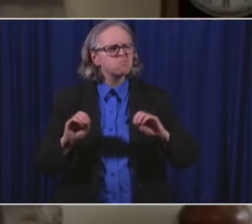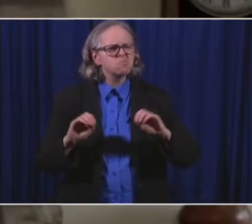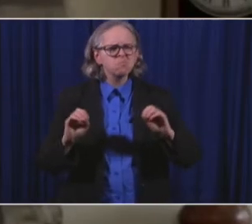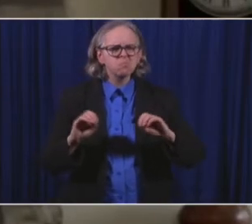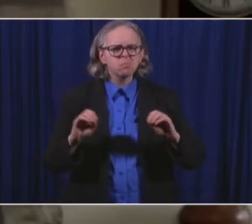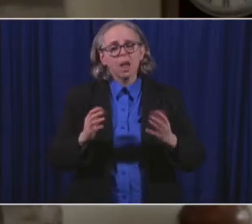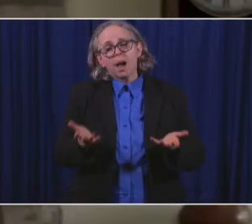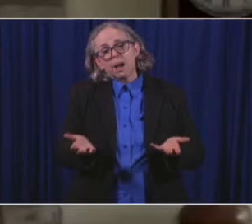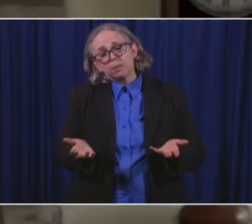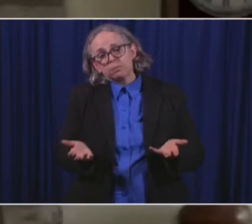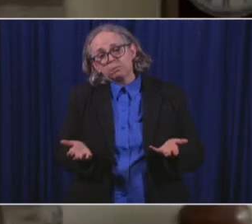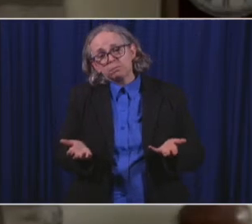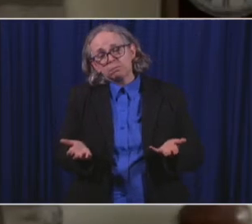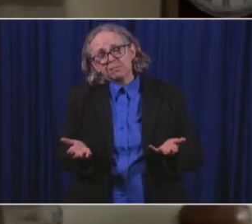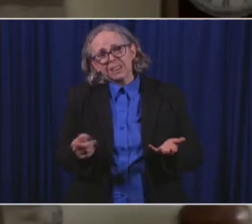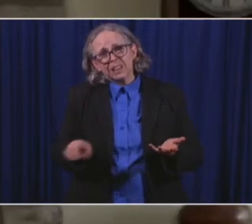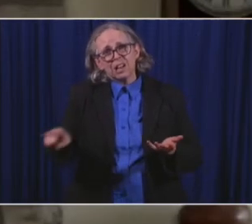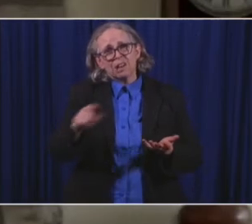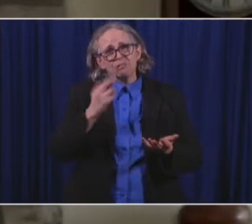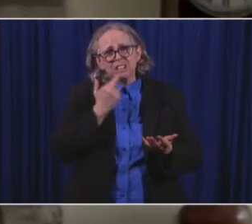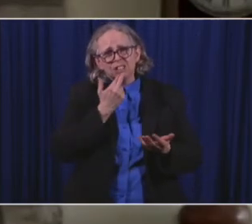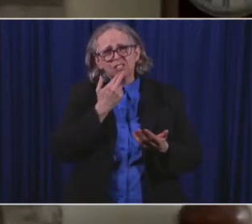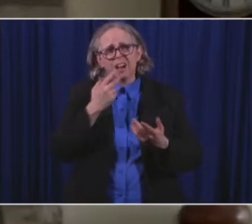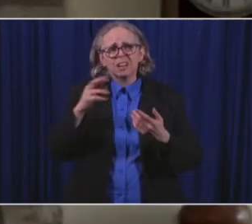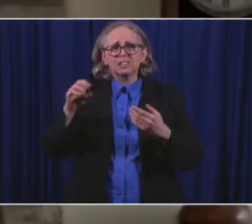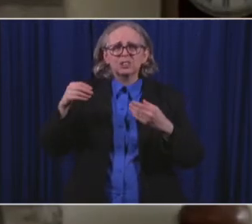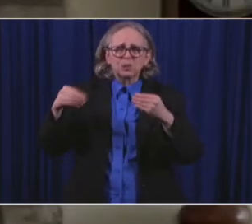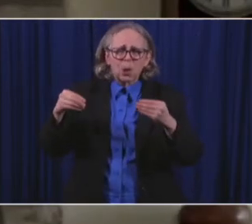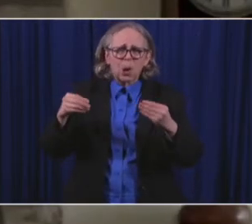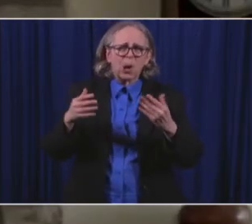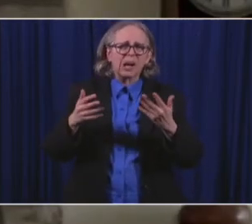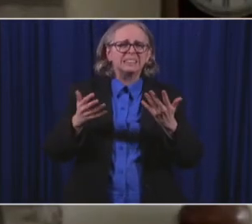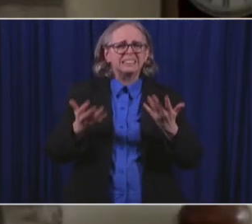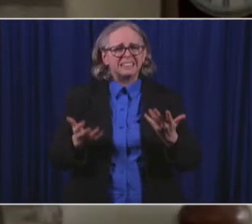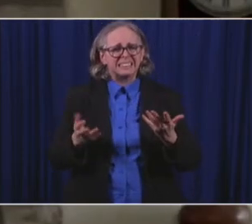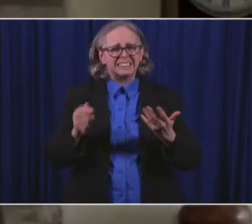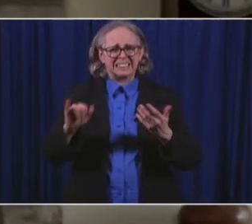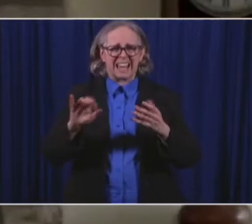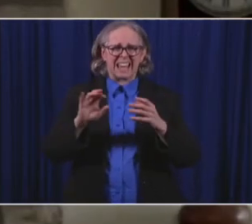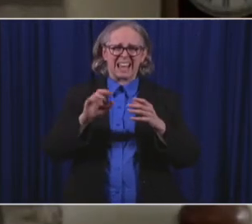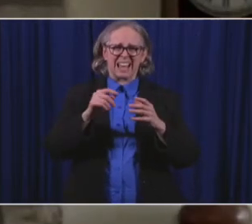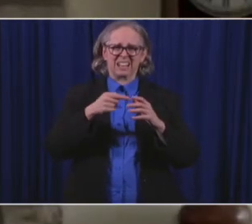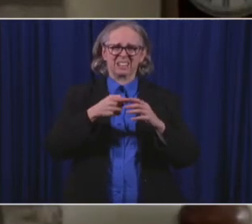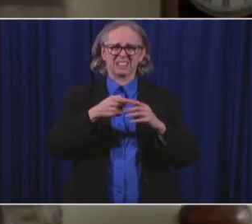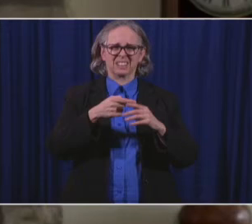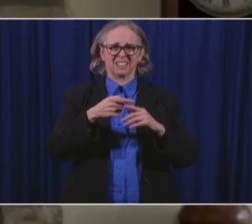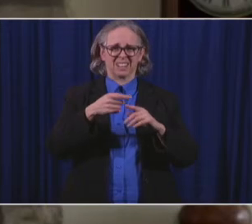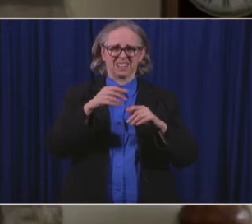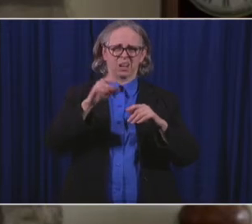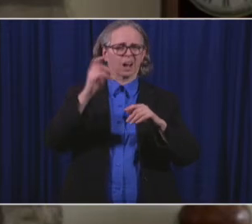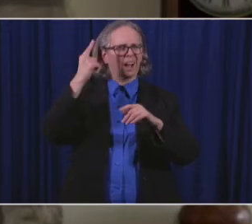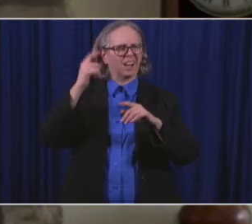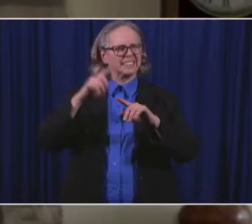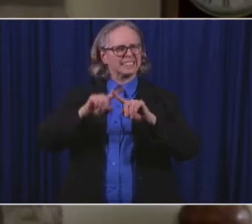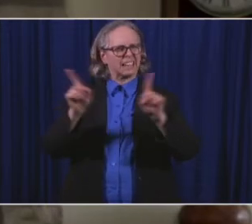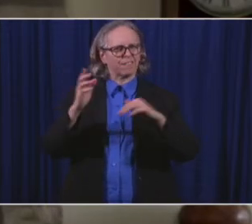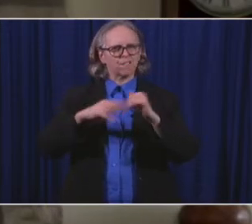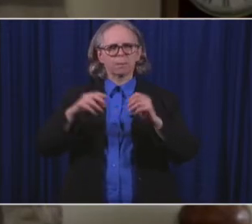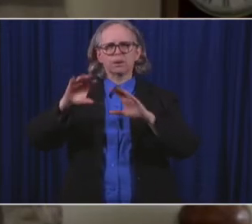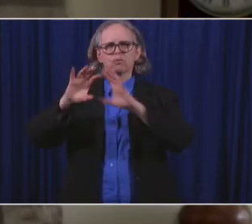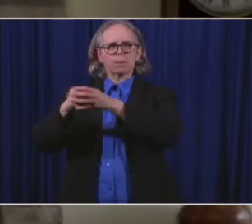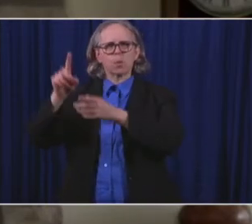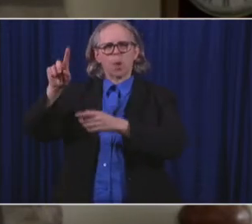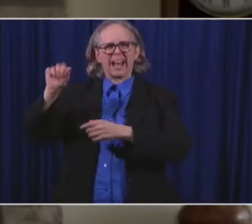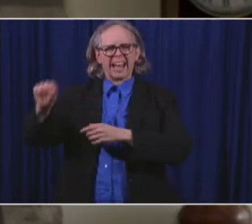I think it's, when you look at the 1A group, there's kind of a consensus of the